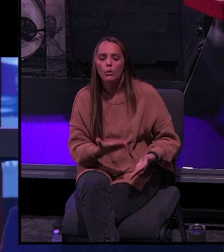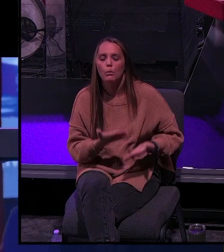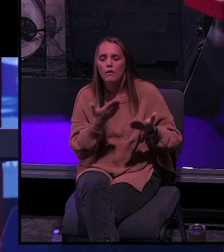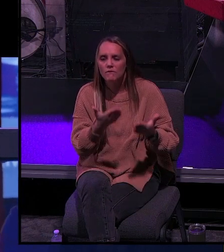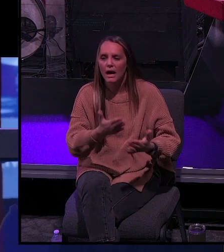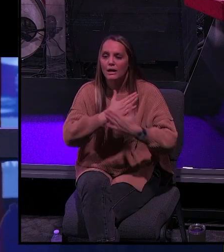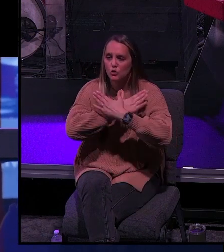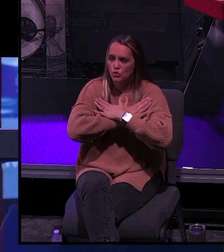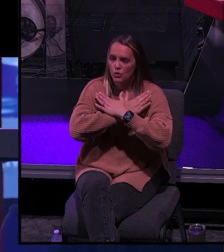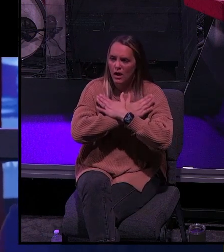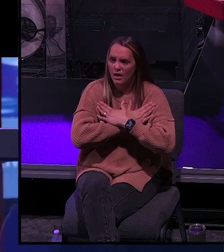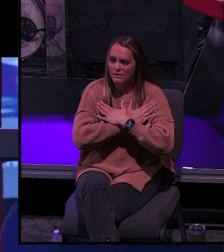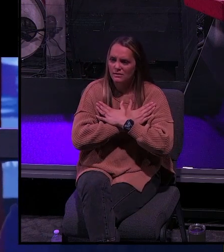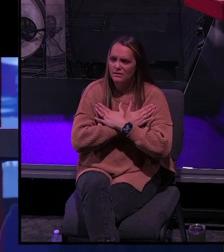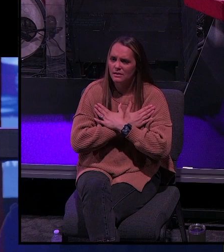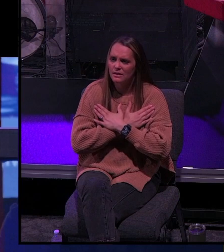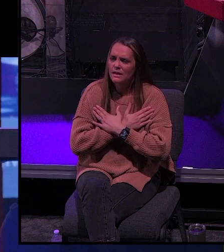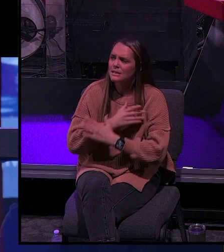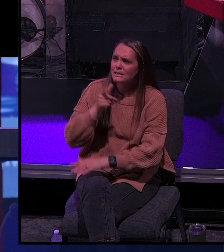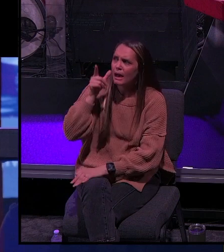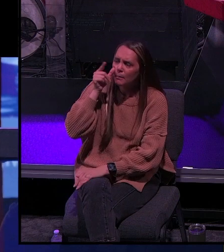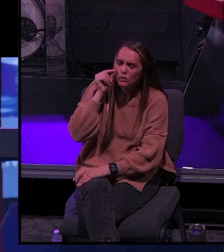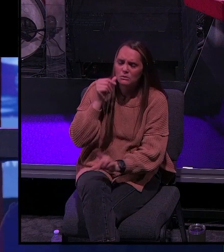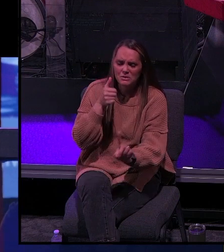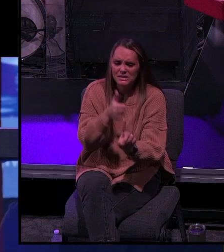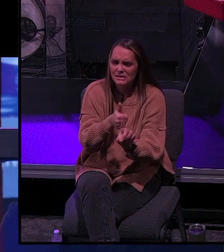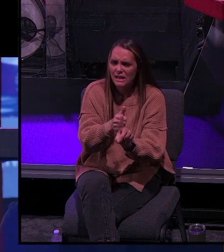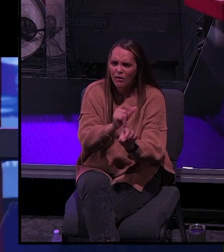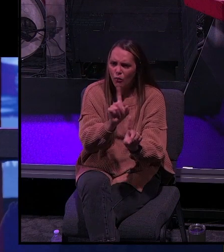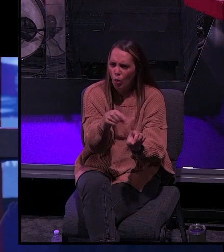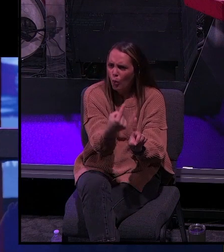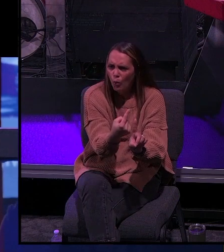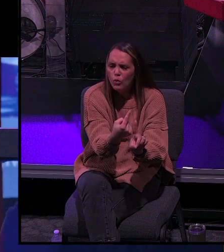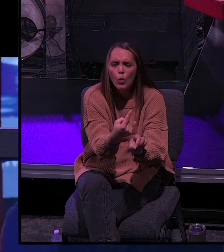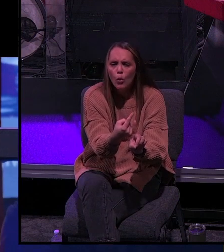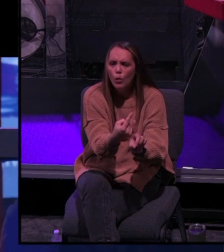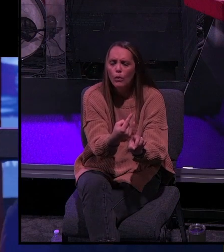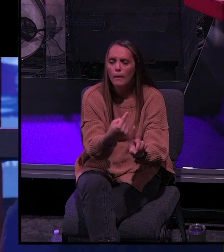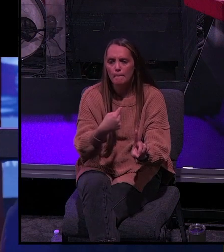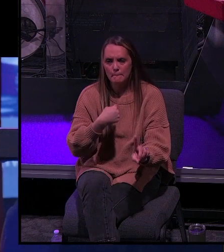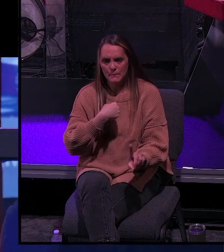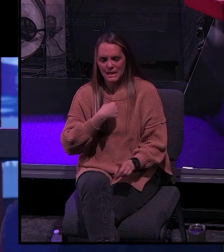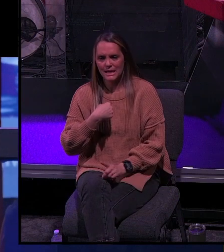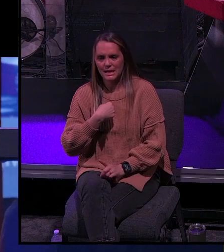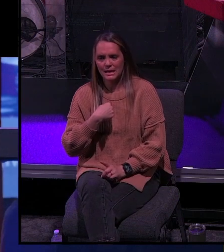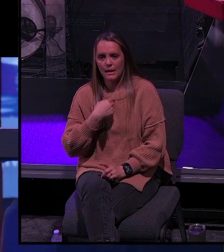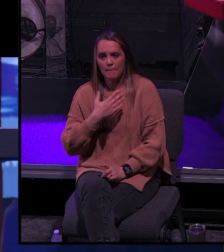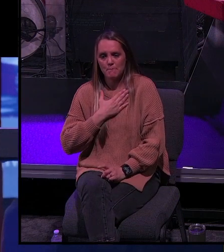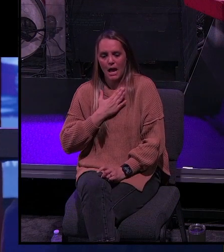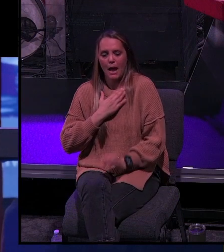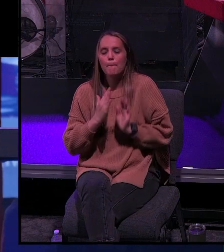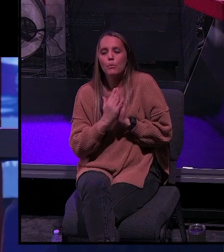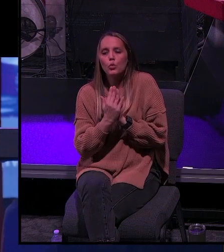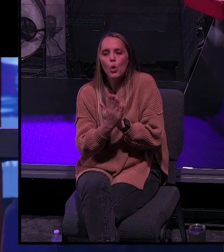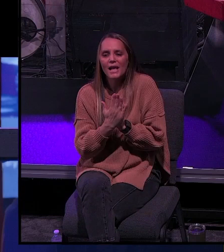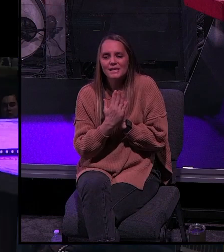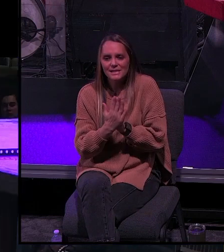You're going to rest, Moses. It's not going to be you and your own effort doing it. It's going to be me and my presence leading